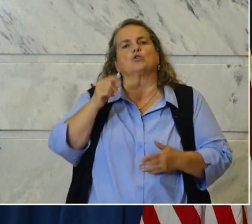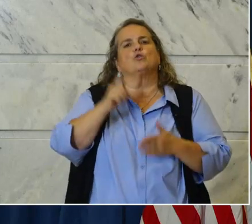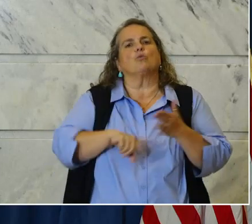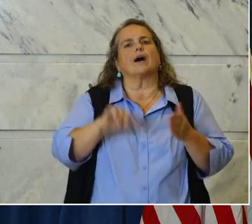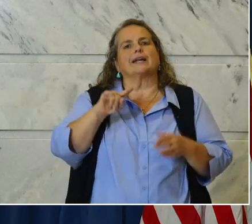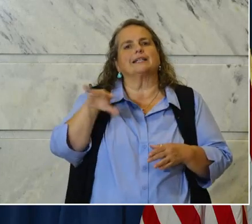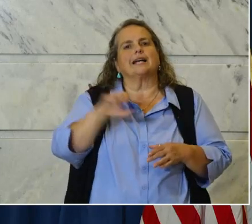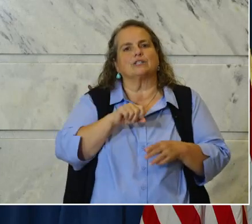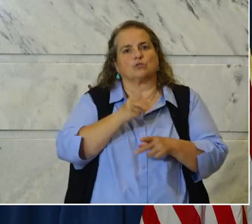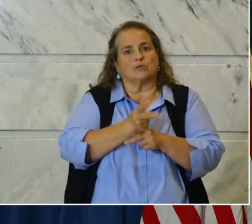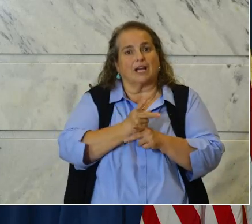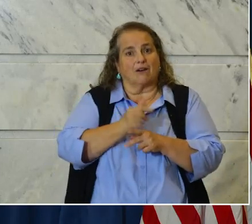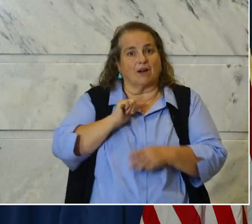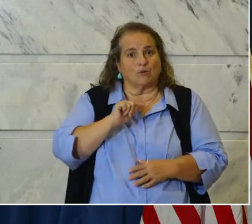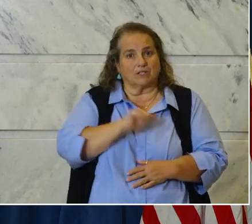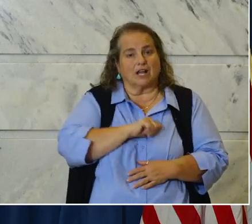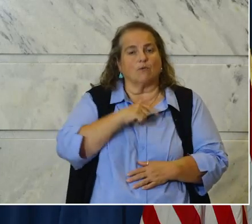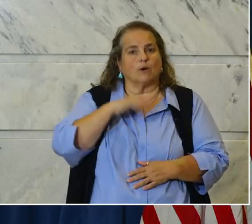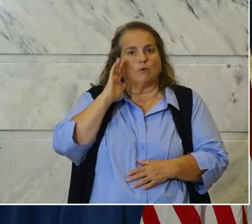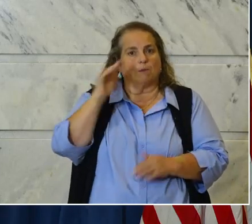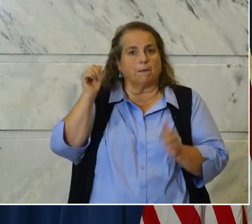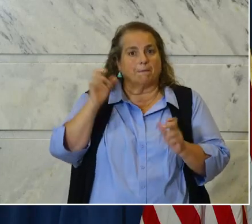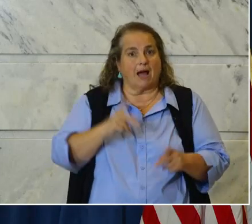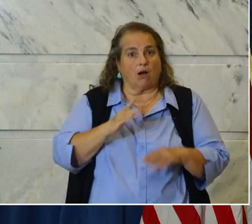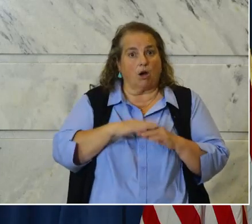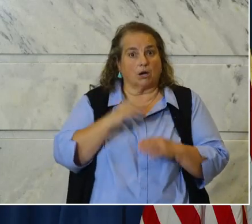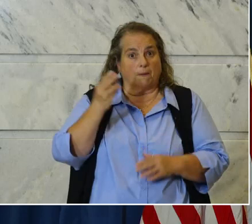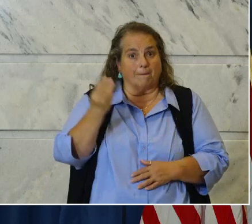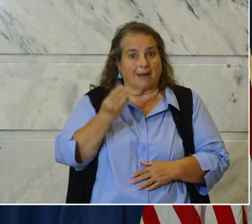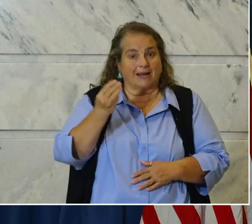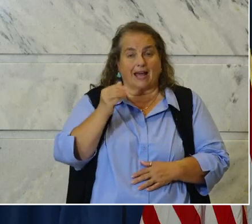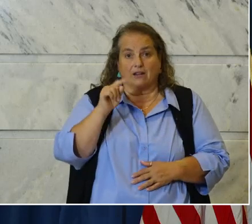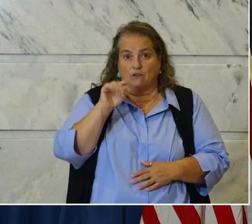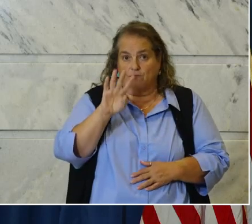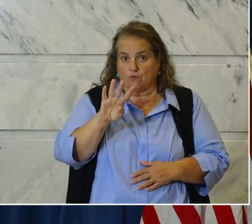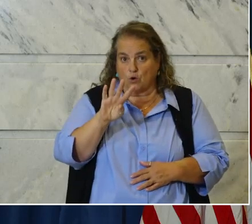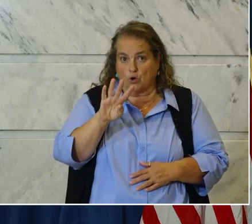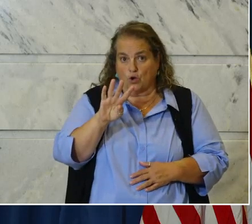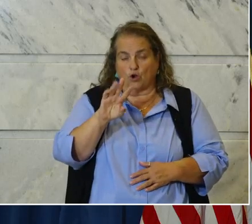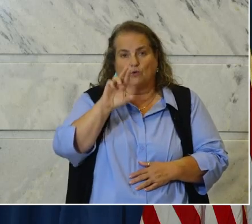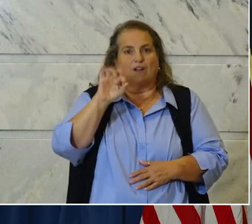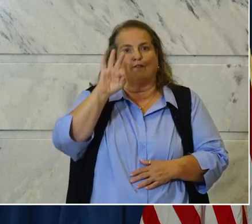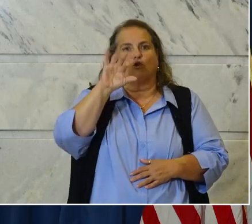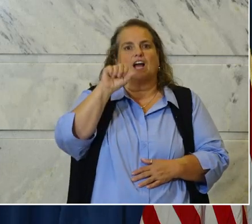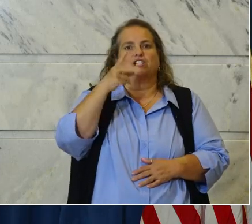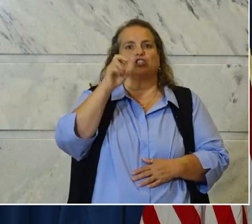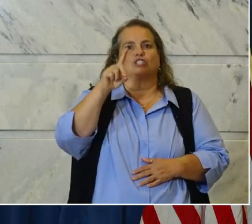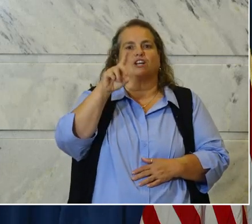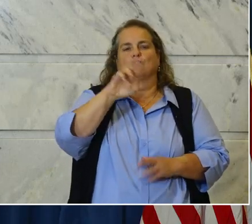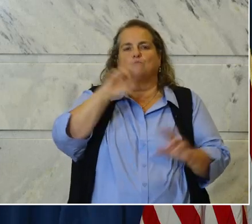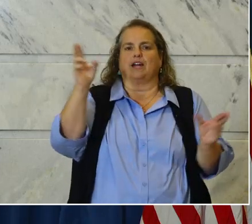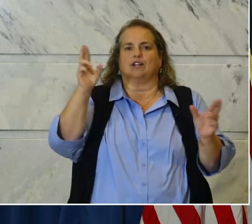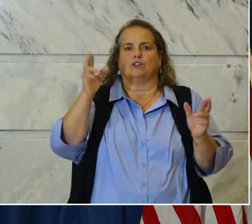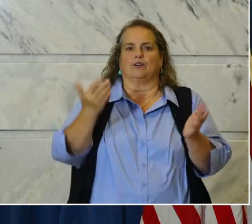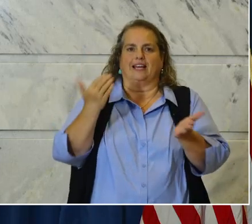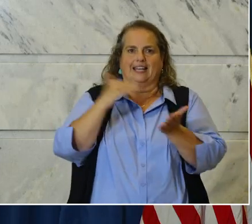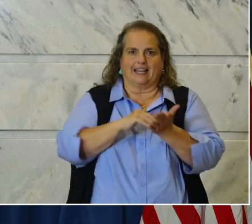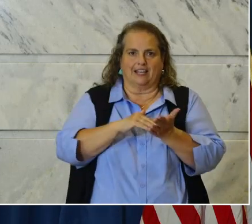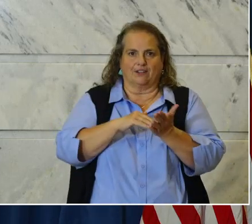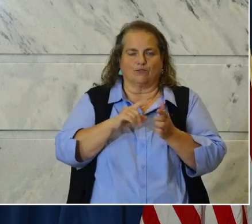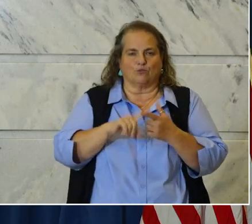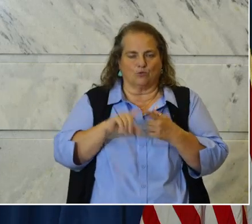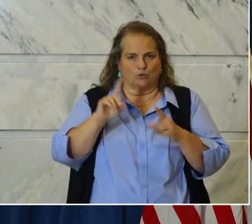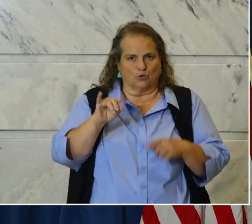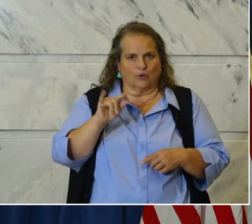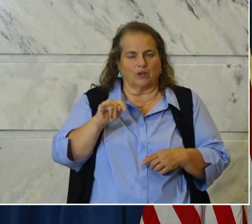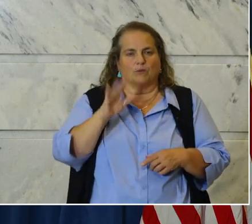care of ourselves, and we'll be back Monday at 4, refreshed, ready to go again and take it on. We'll